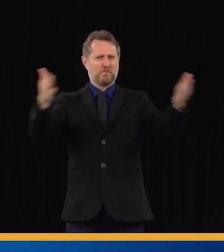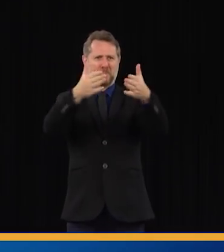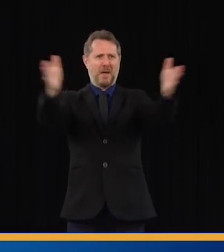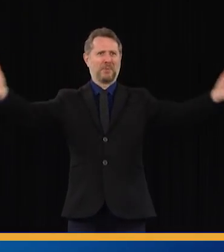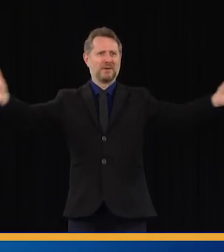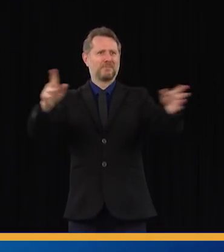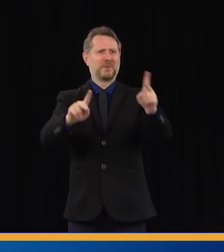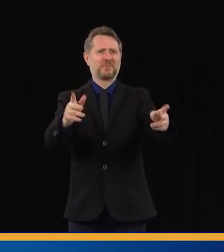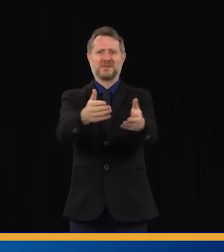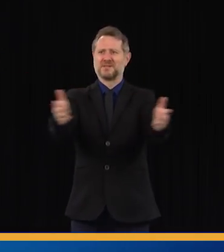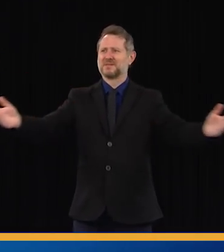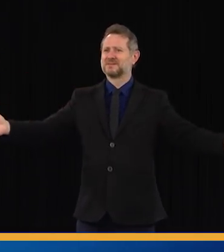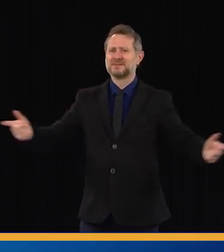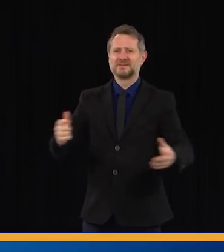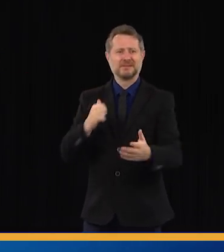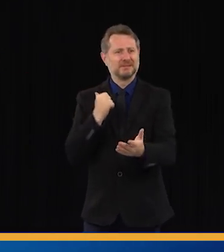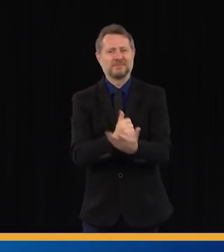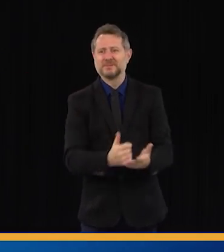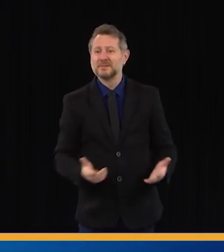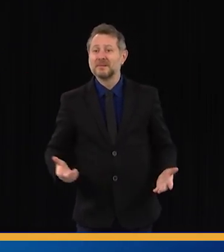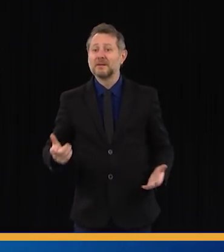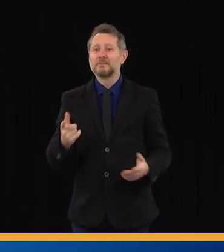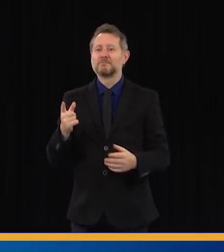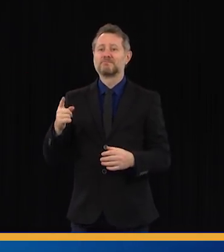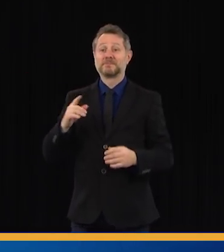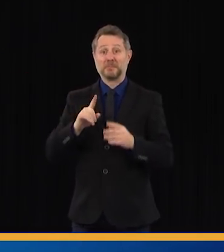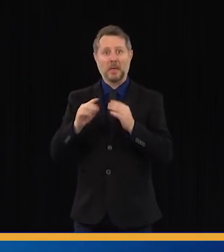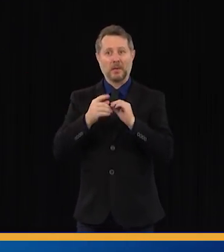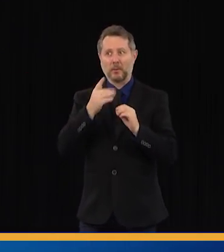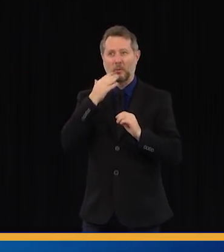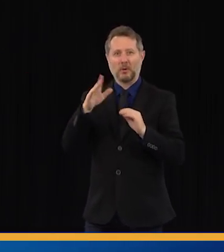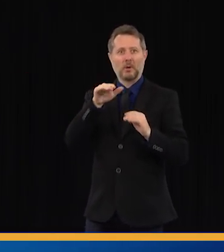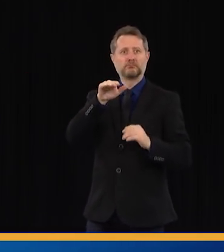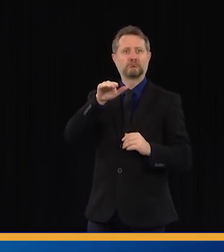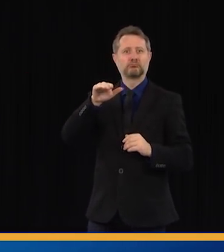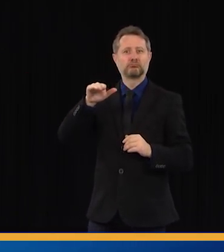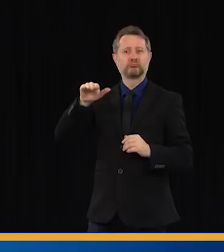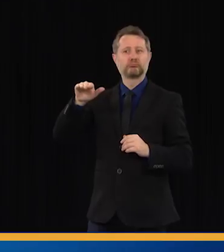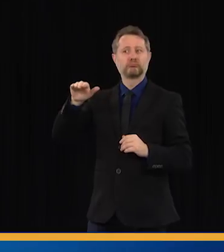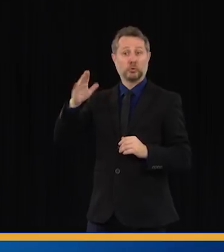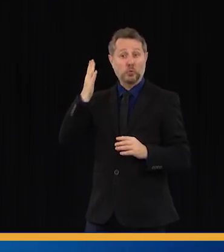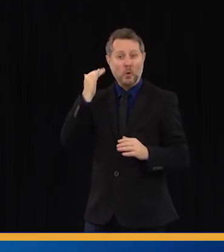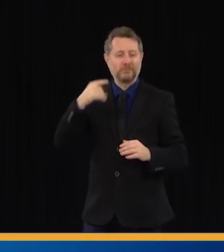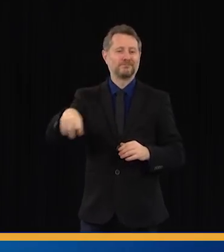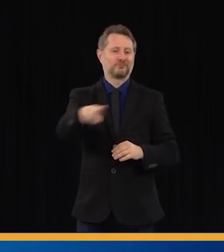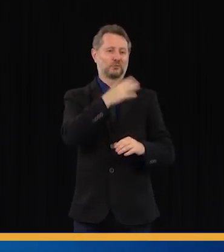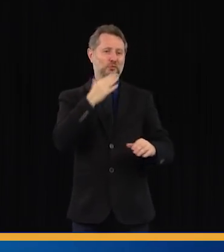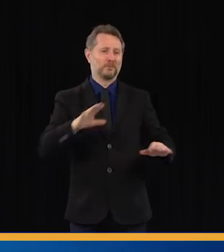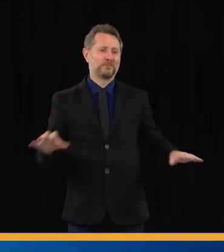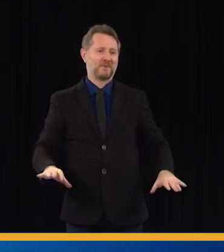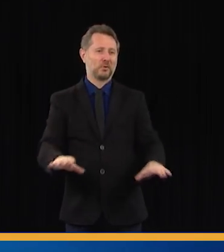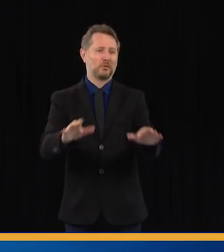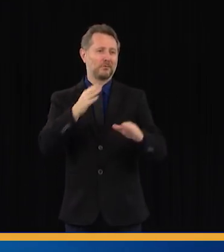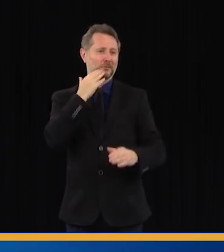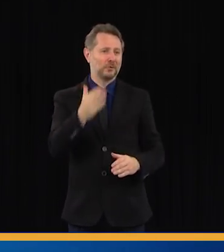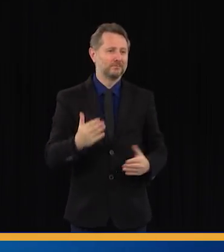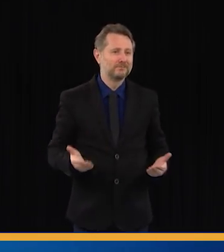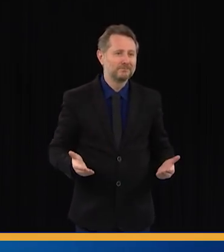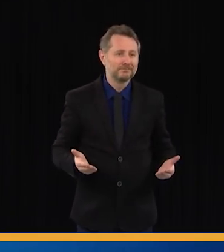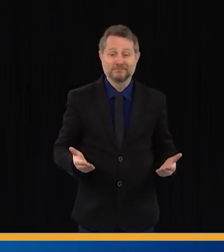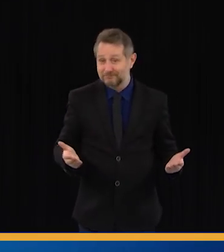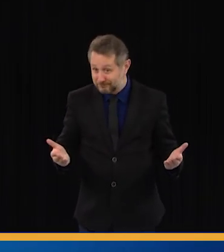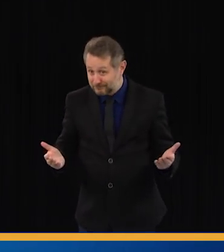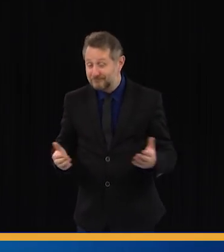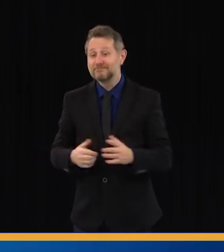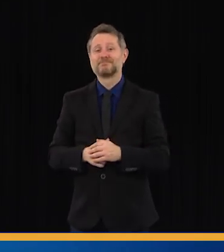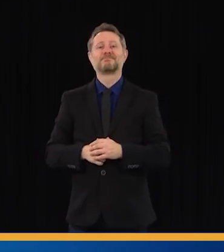And we have flattened that curve by people's actions. which, remember, is why those projection